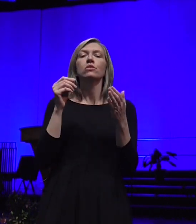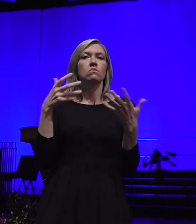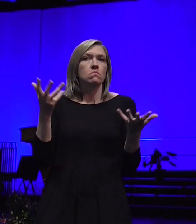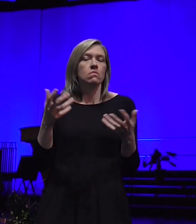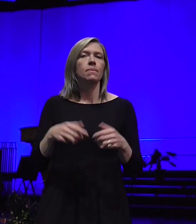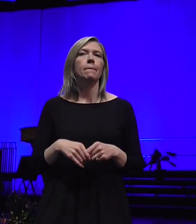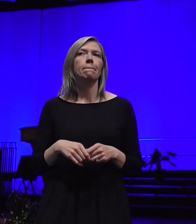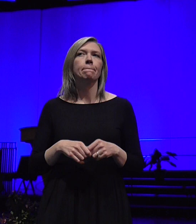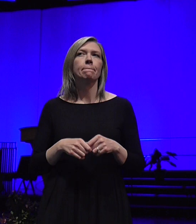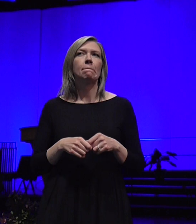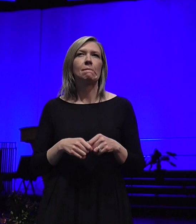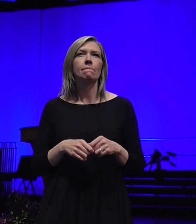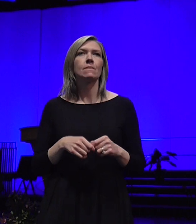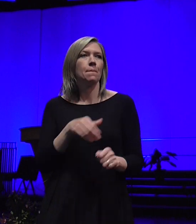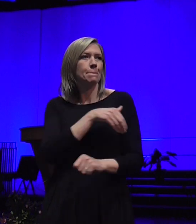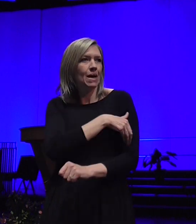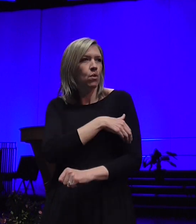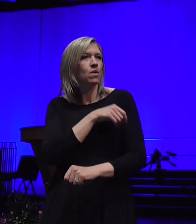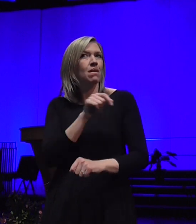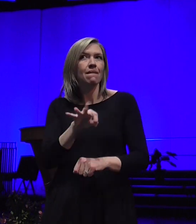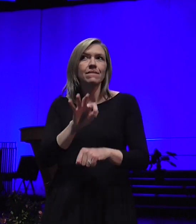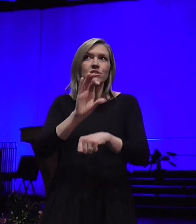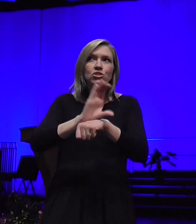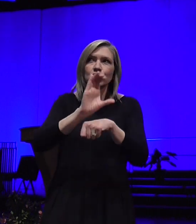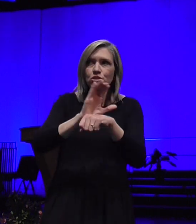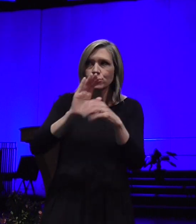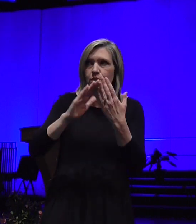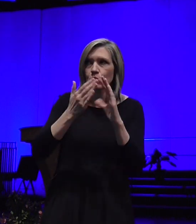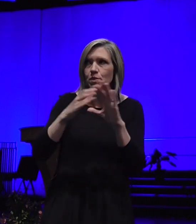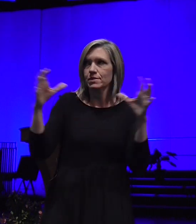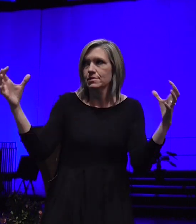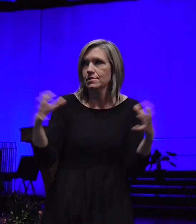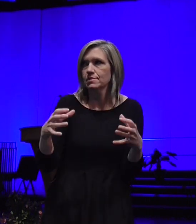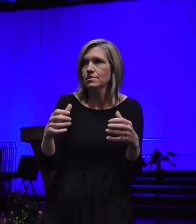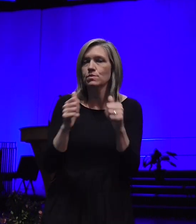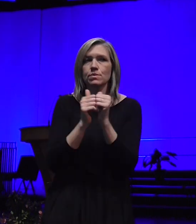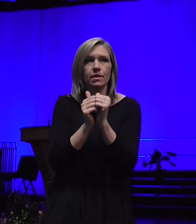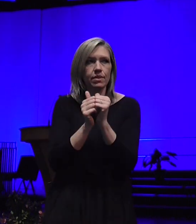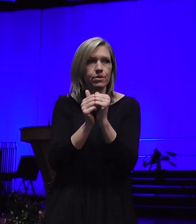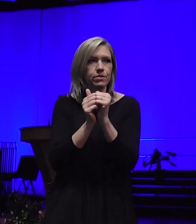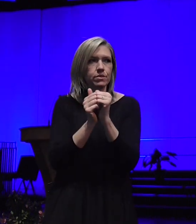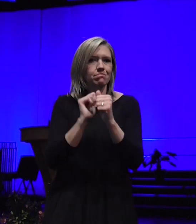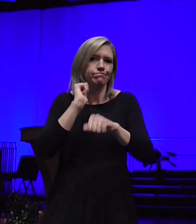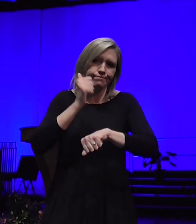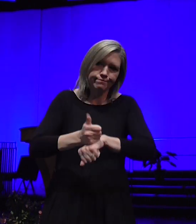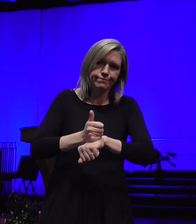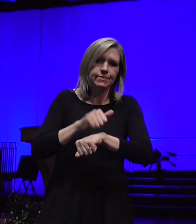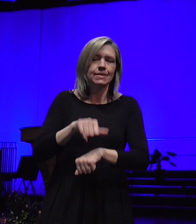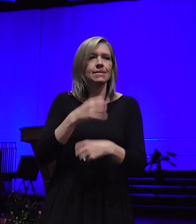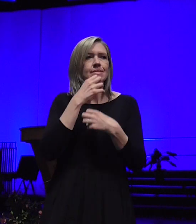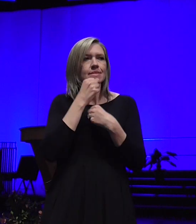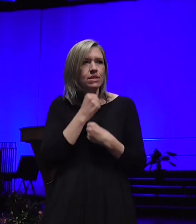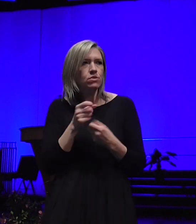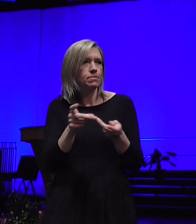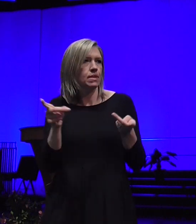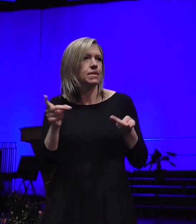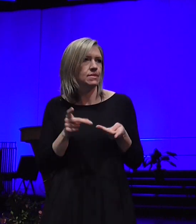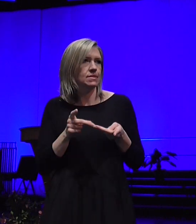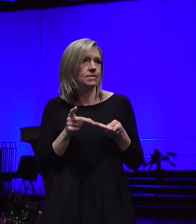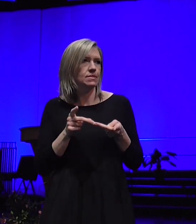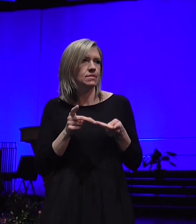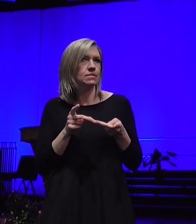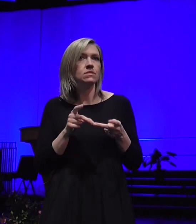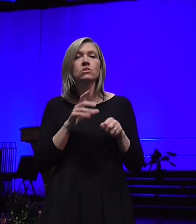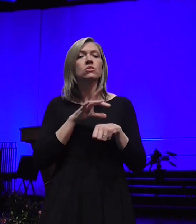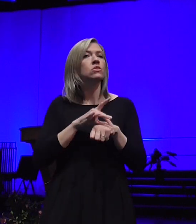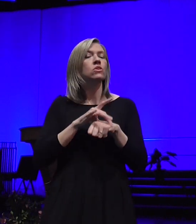power of church communities coming together and being that sacred place where the earth is